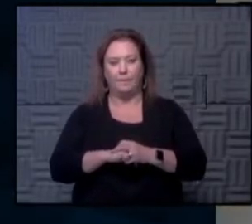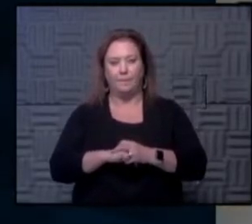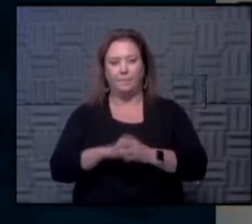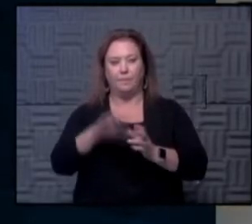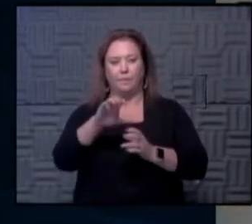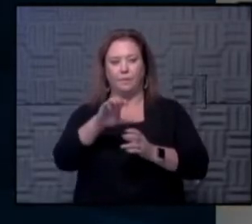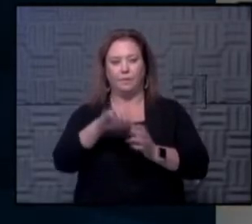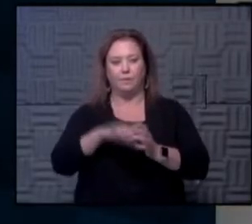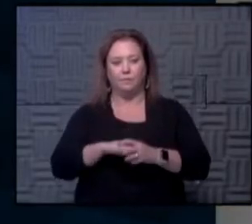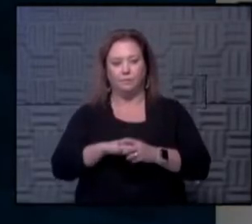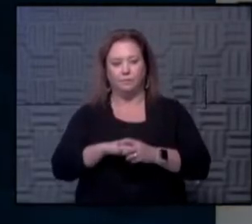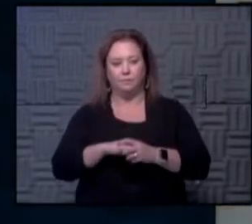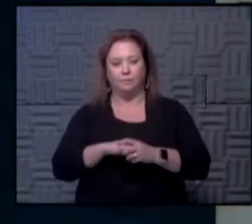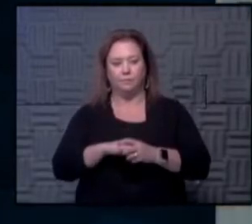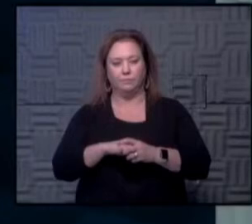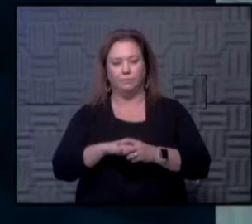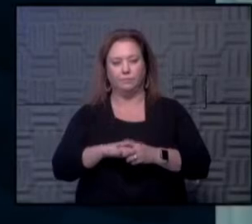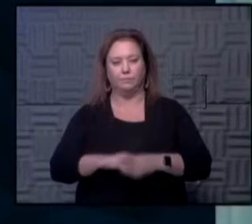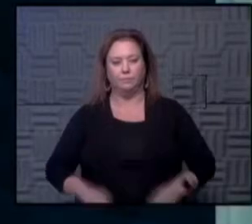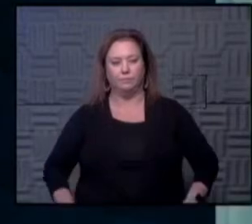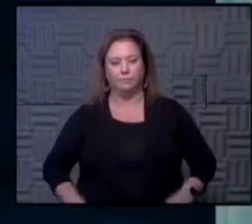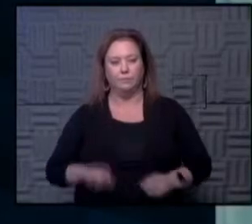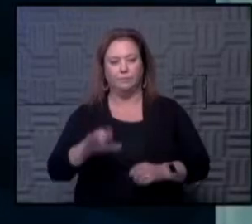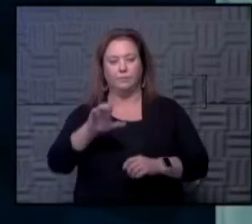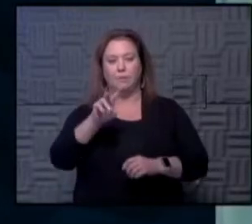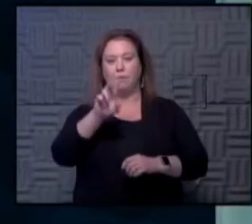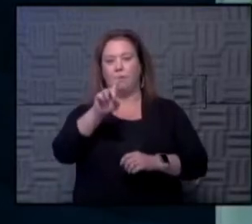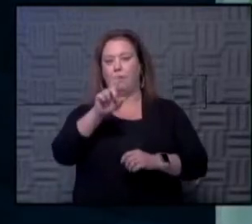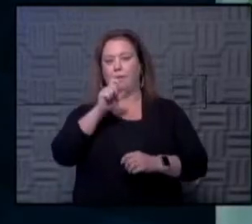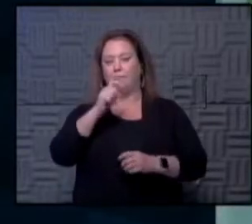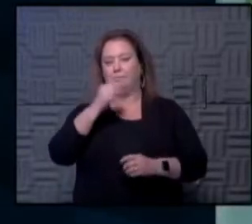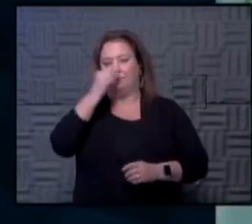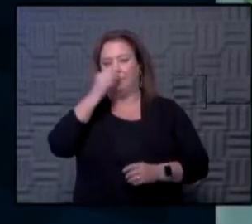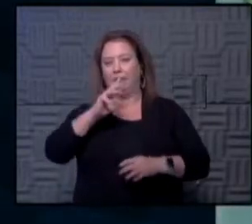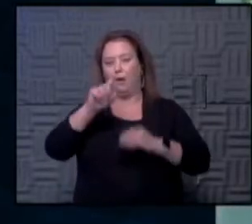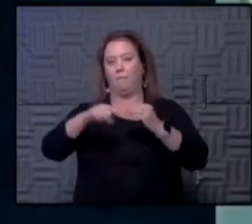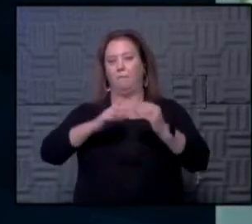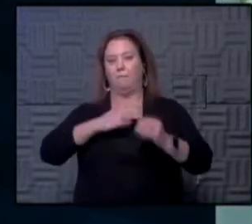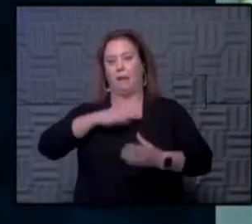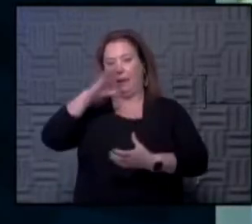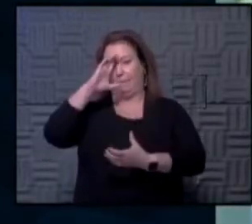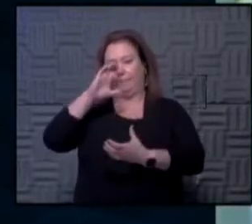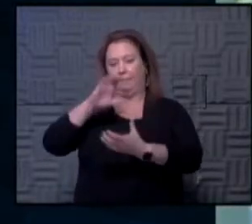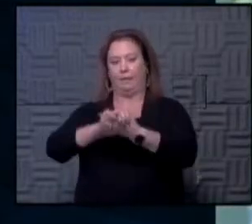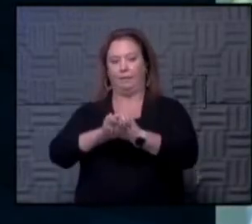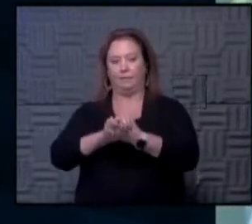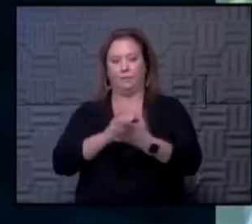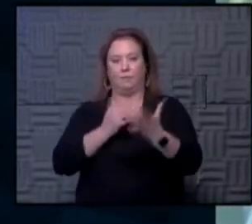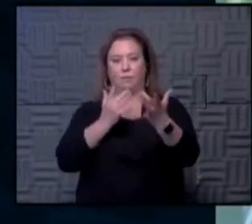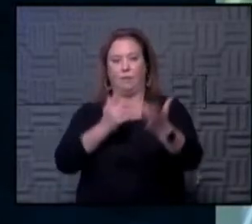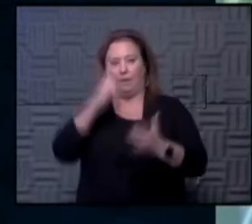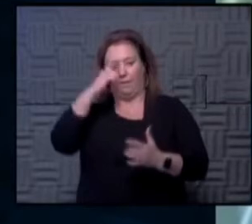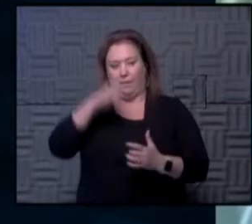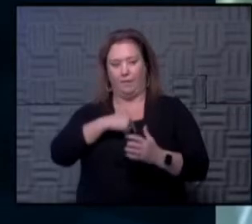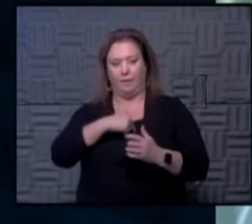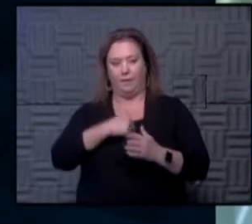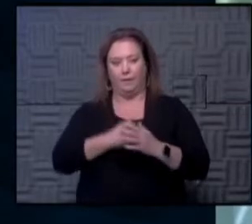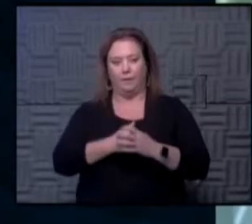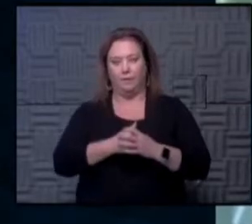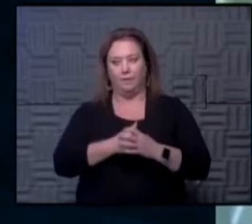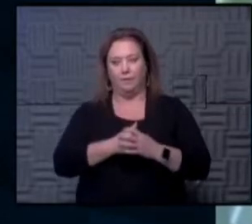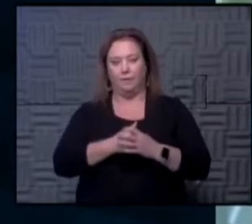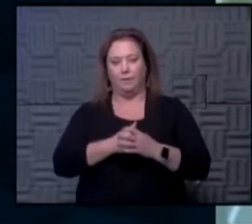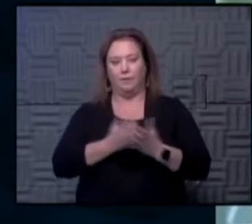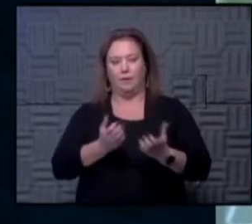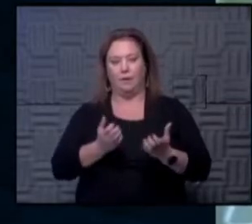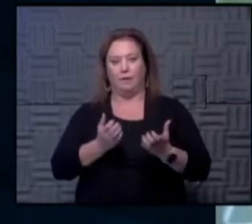COVID didn't care what I believed, you know, it was there and it was waiting, you know, and I